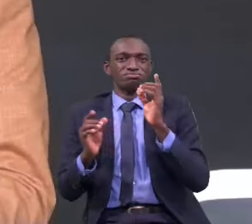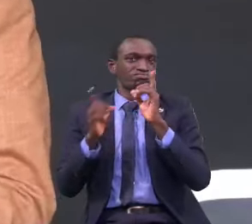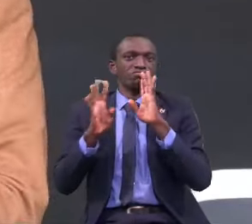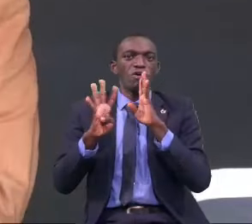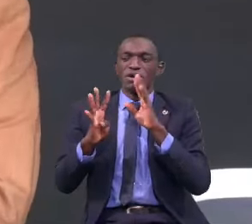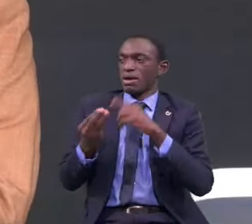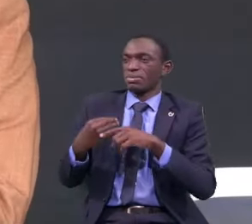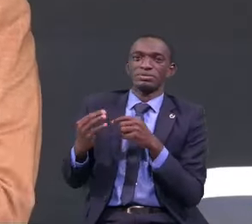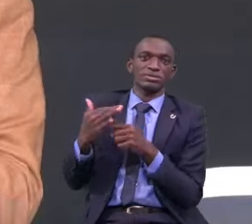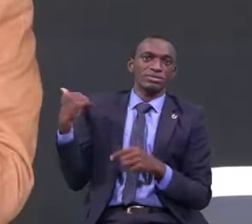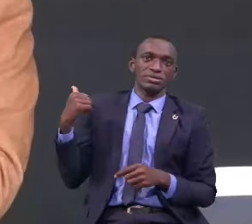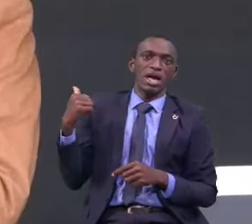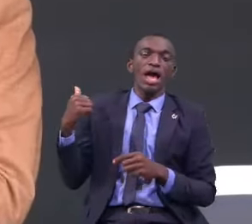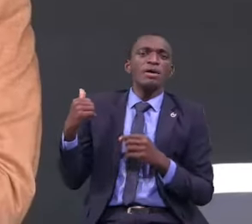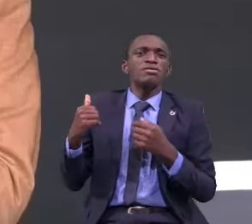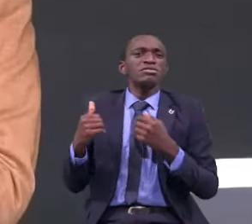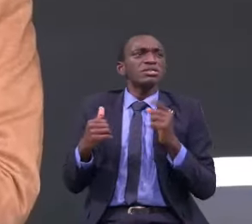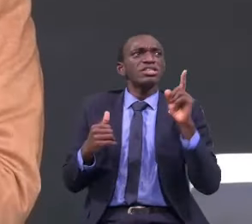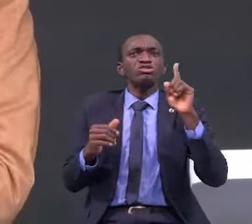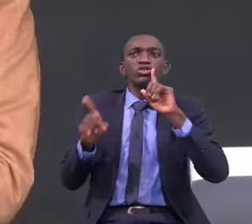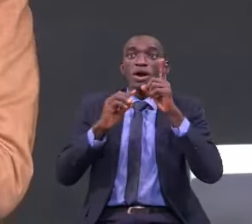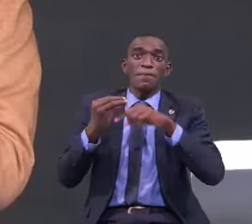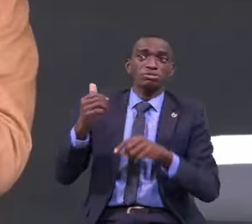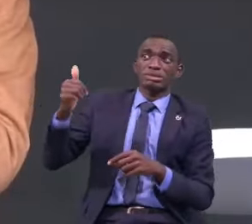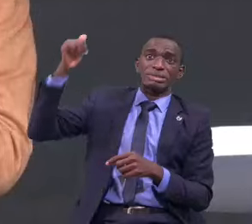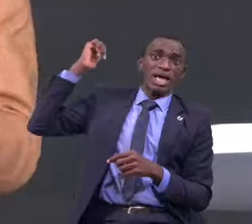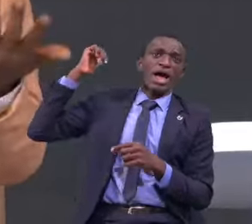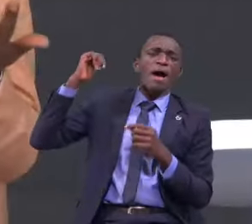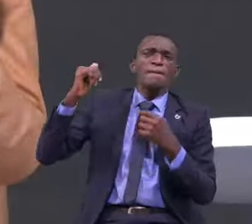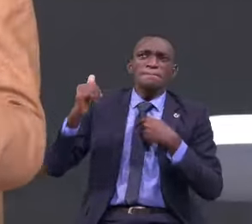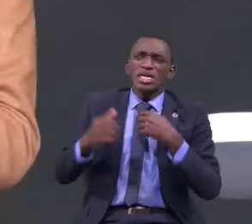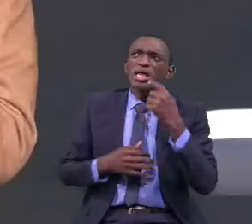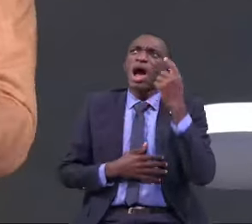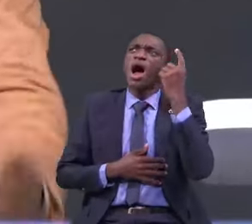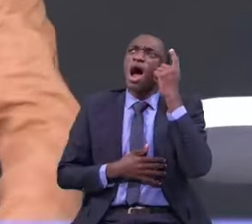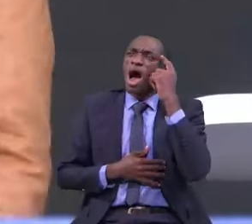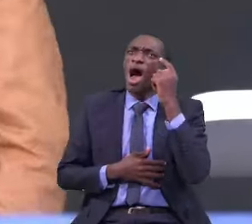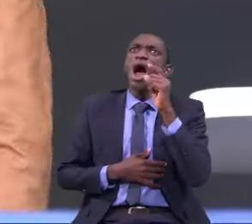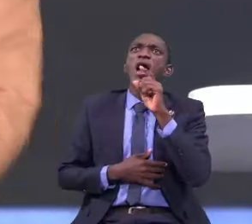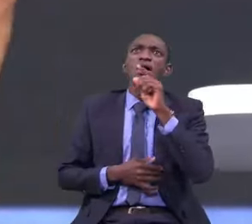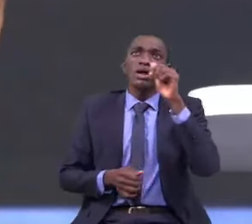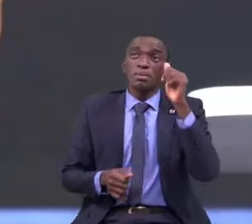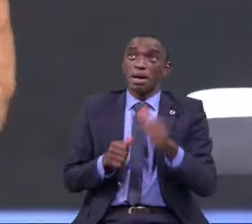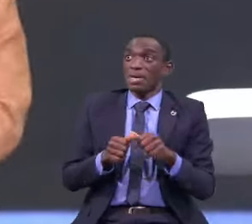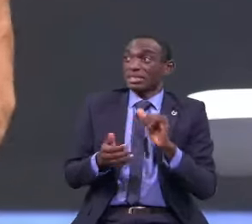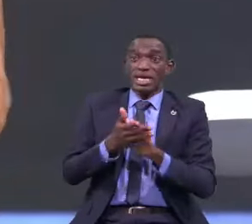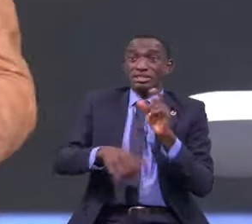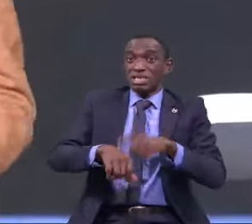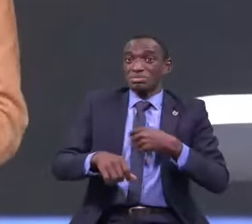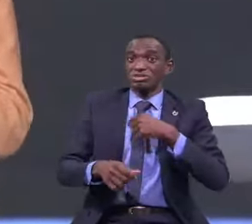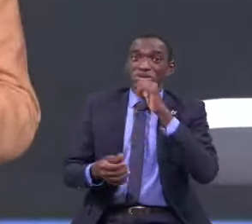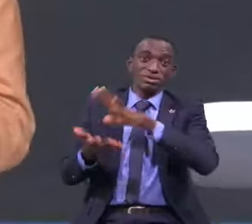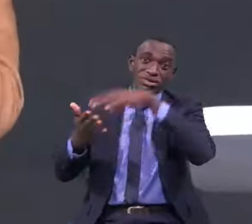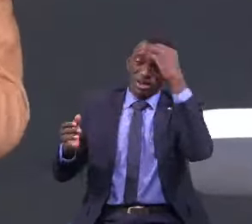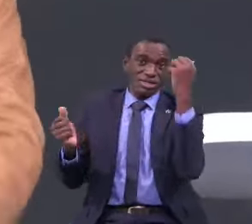And when they mention that, I say, okay, that was the time I didn't learn anything, didn't study anything. Now it's coming